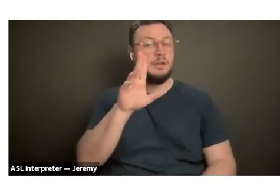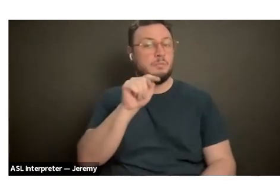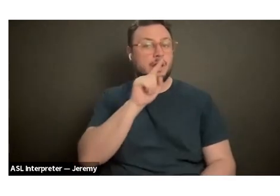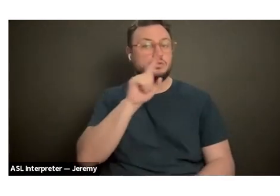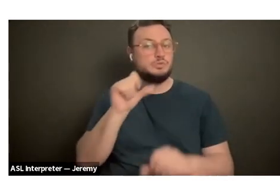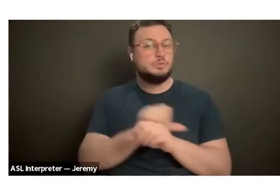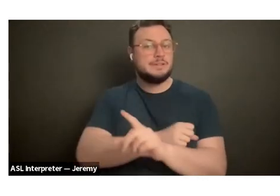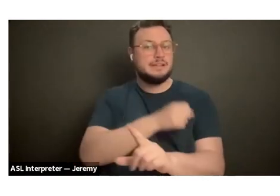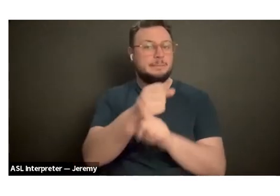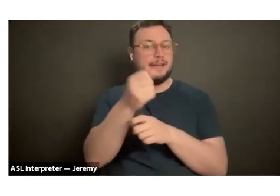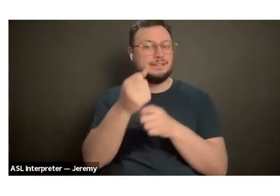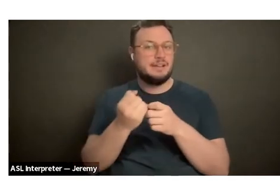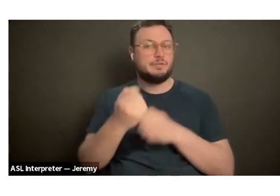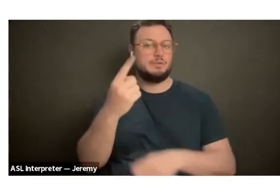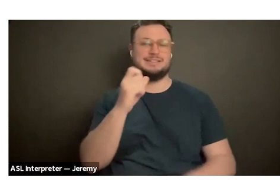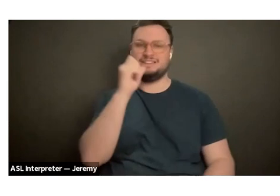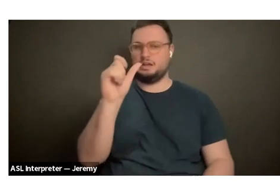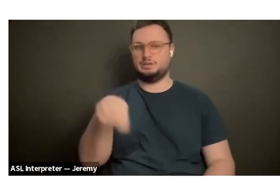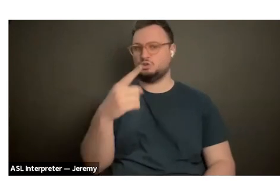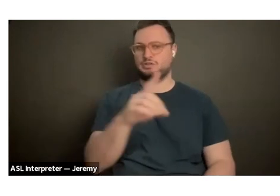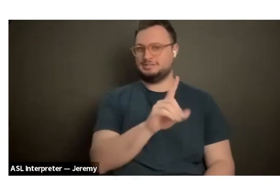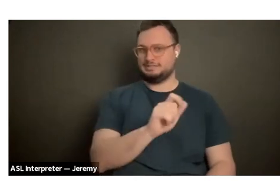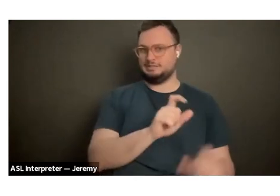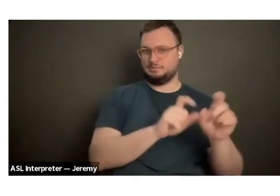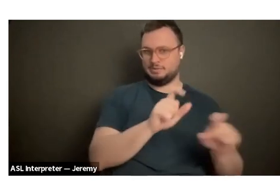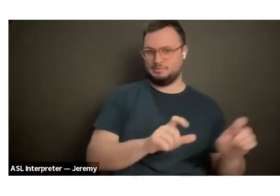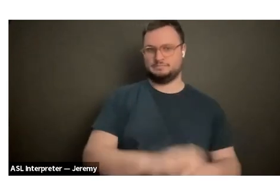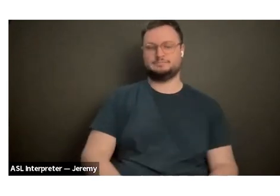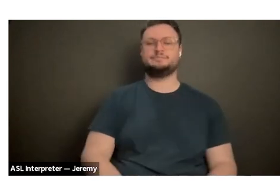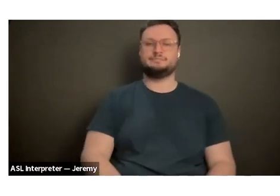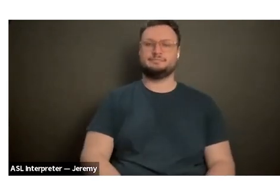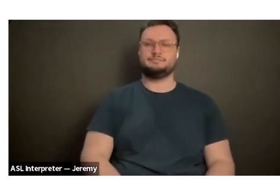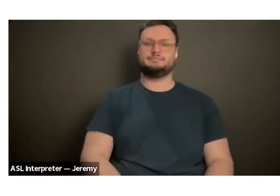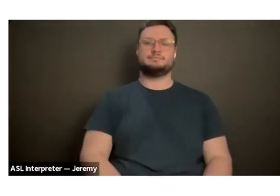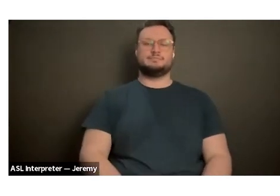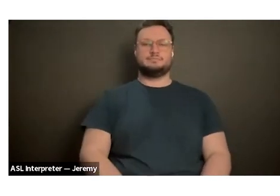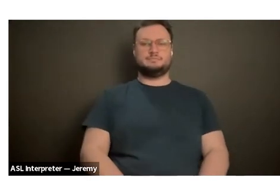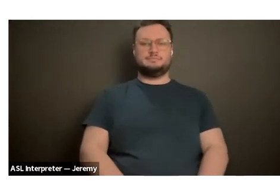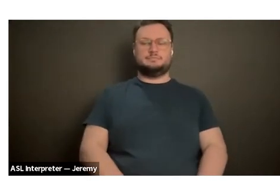says, as fuck, because that's why we need to destroy ableism. Next slide, please.